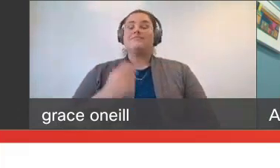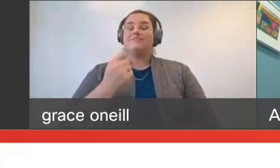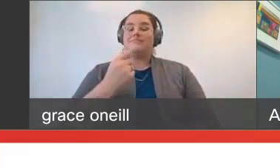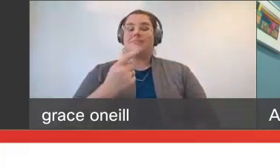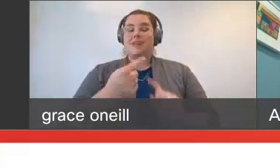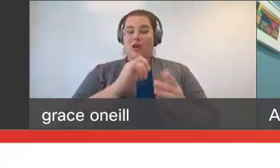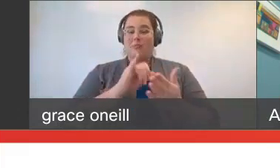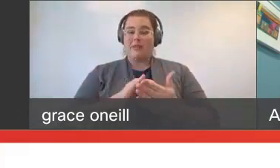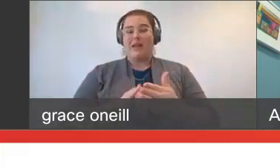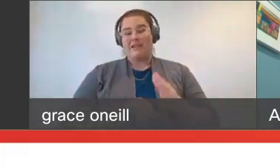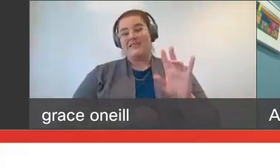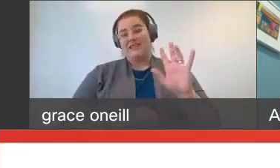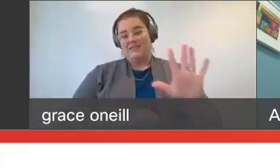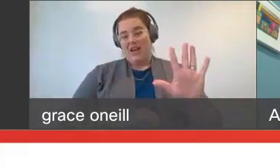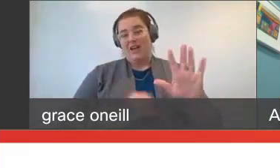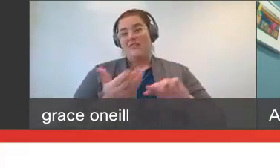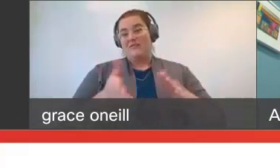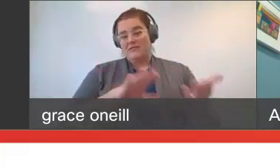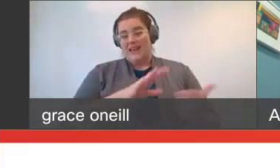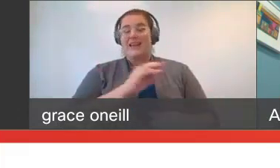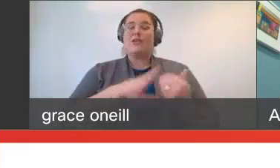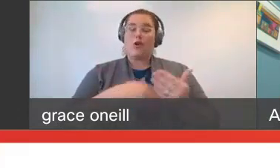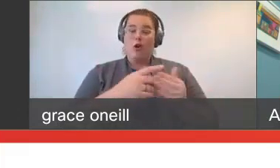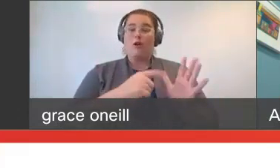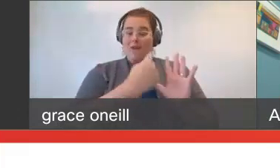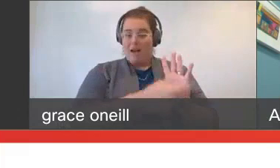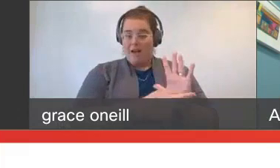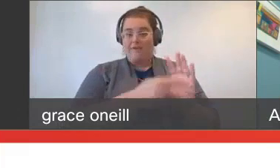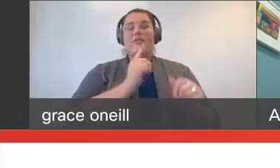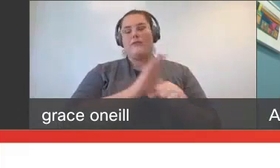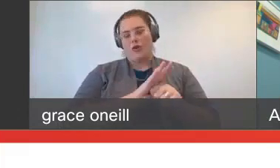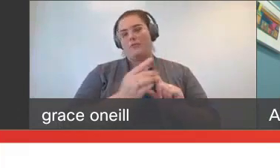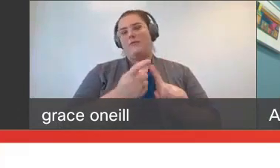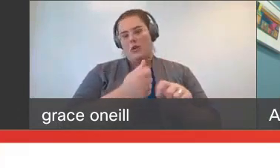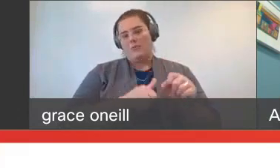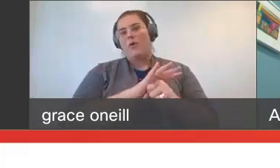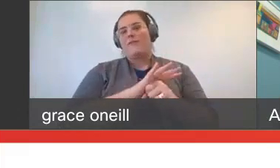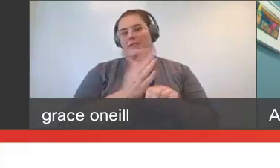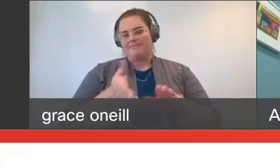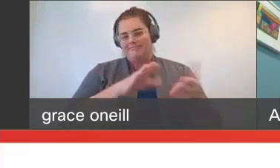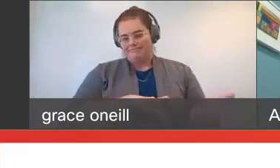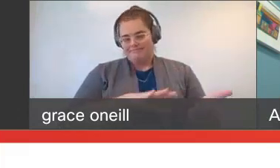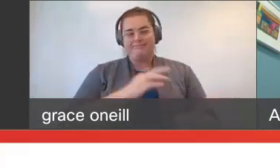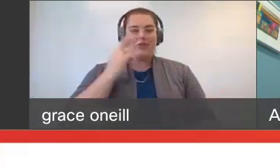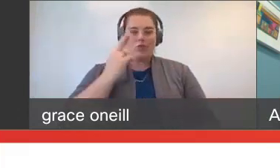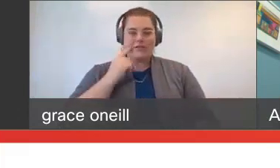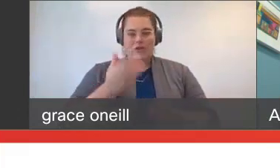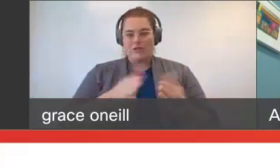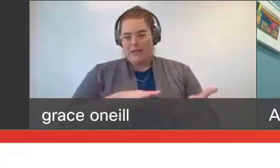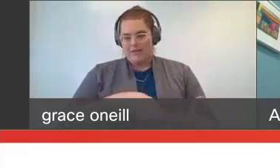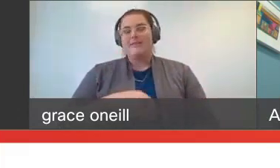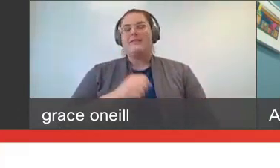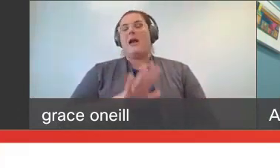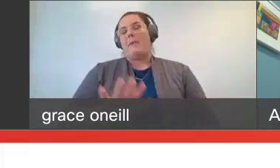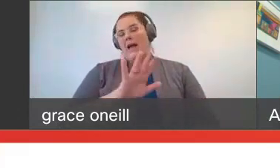have died, and all 5 have been confirmed as COVID deaths, which is about 8% of people in natural homes